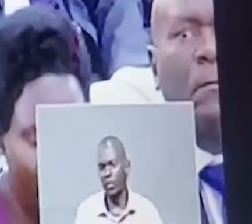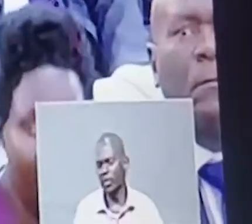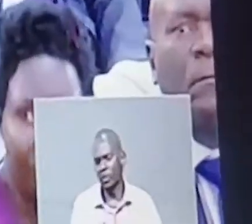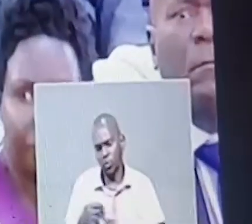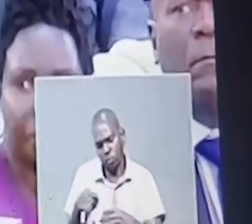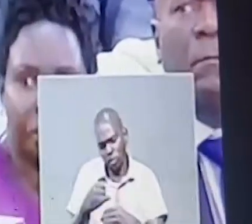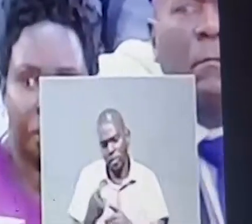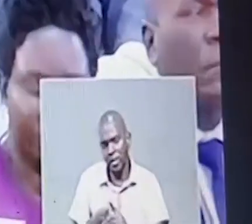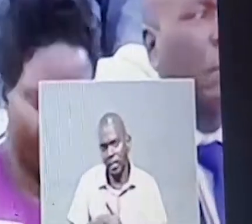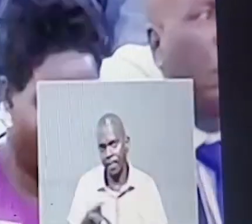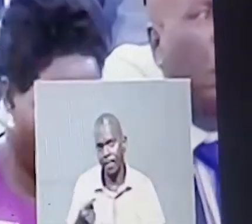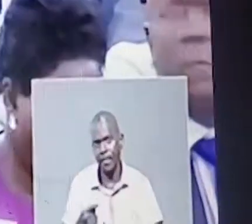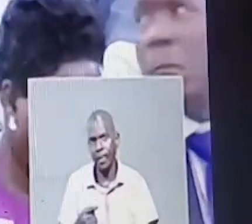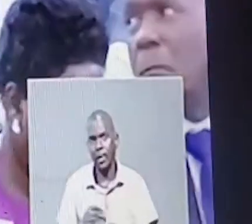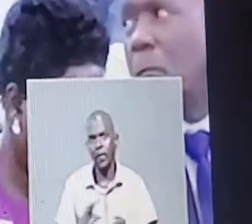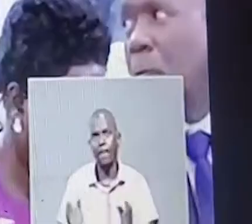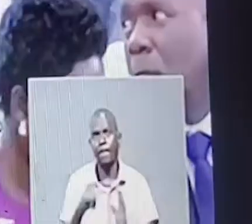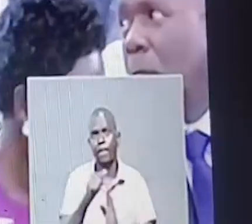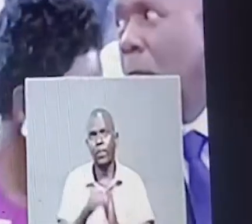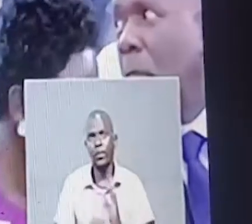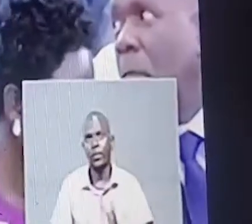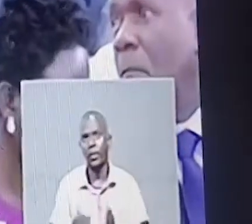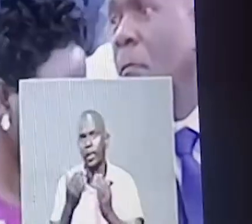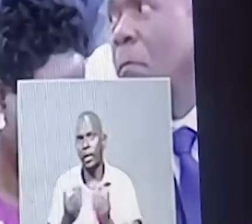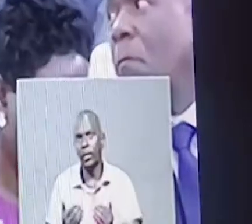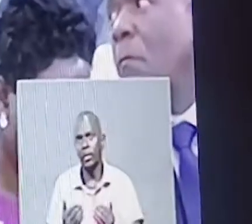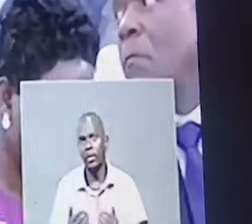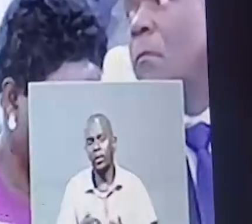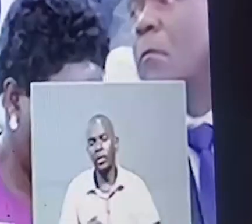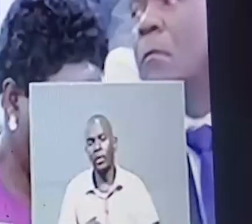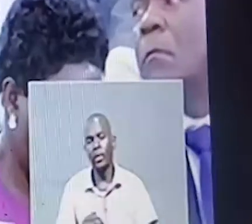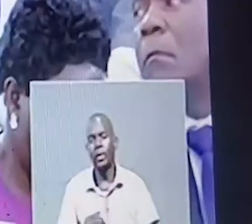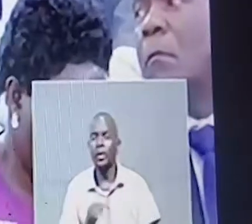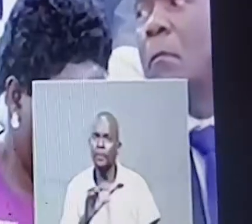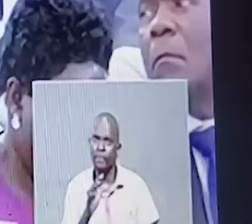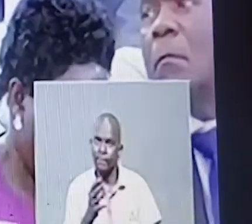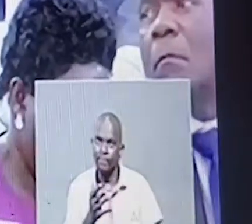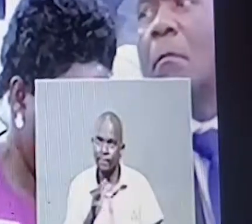and it is now on the order paper? Are you fairly